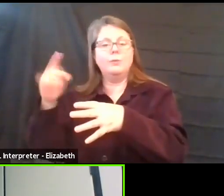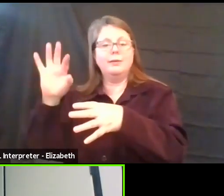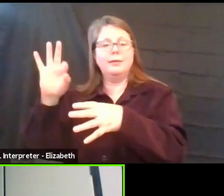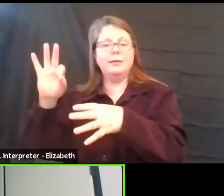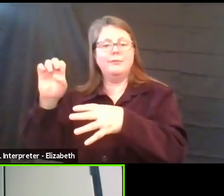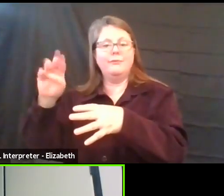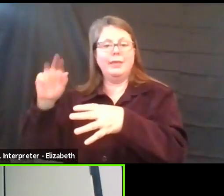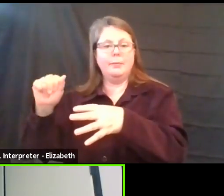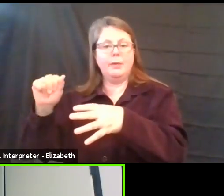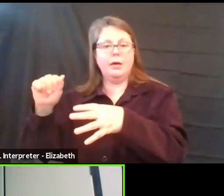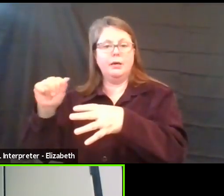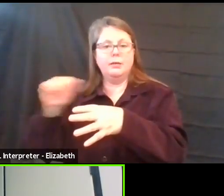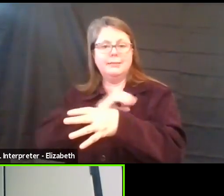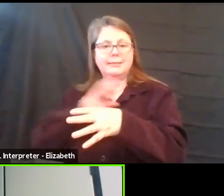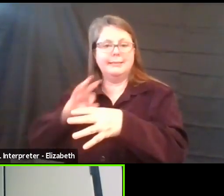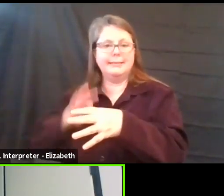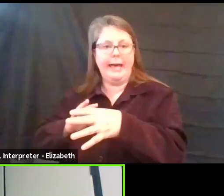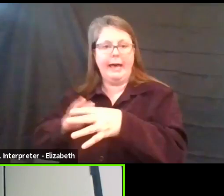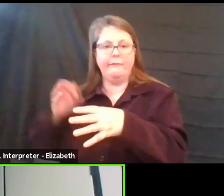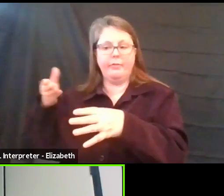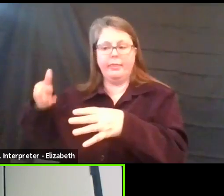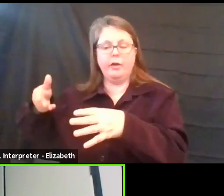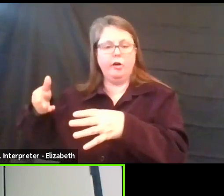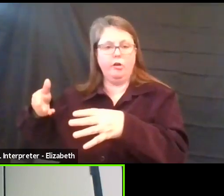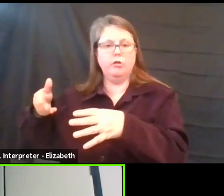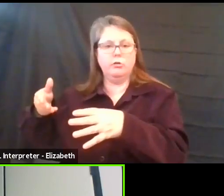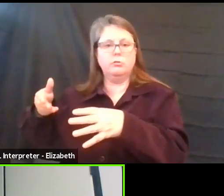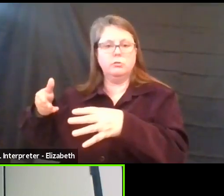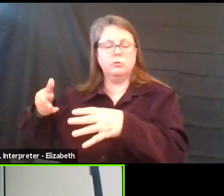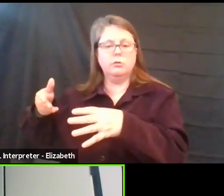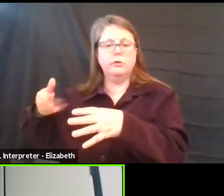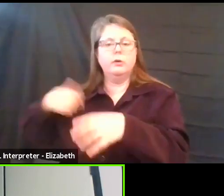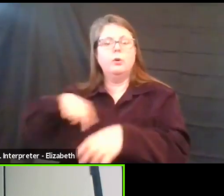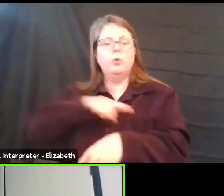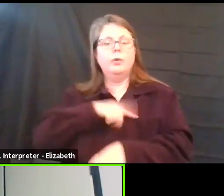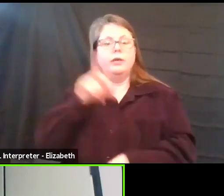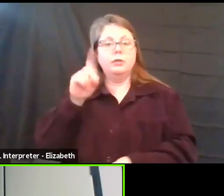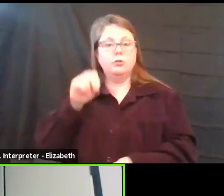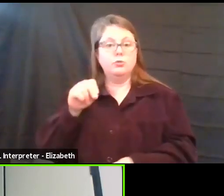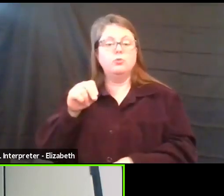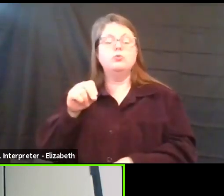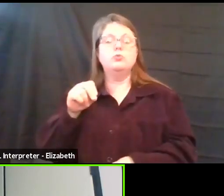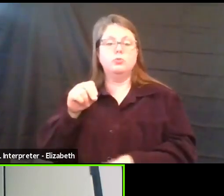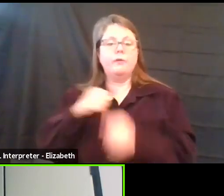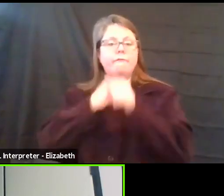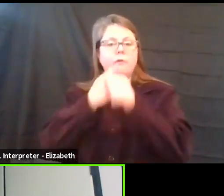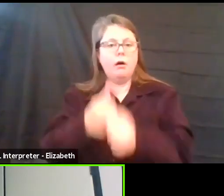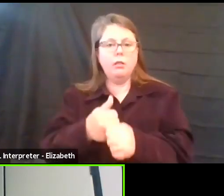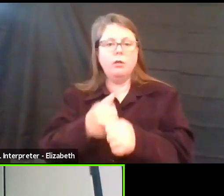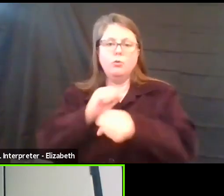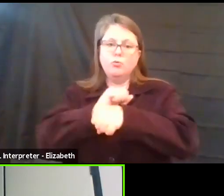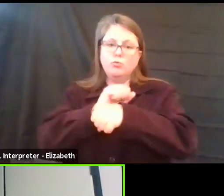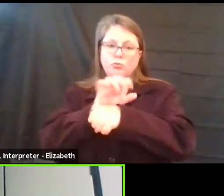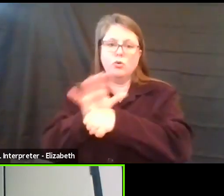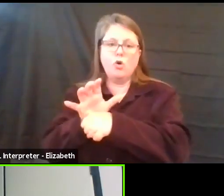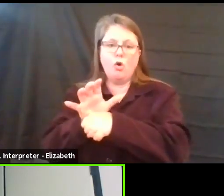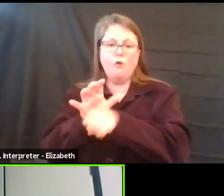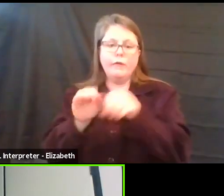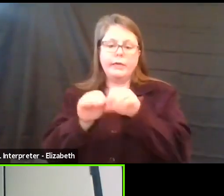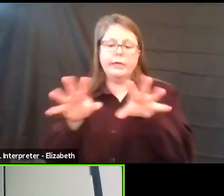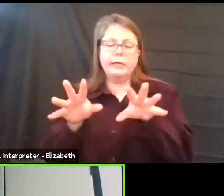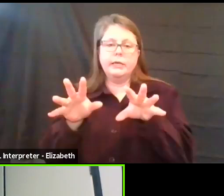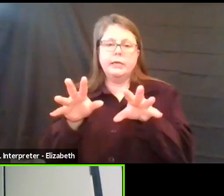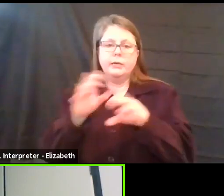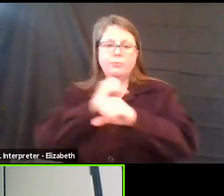And we do have a significant number of COVID precautions that we're taking in terms of when people come